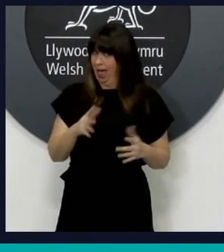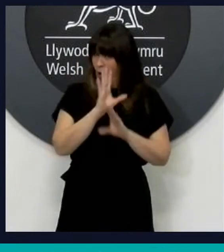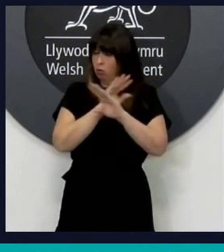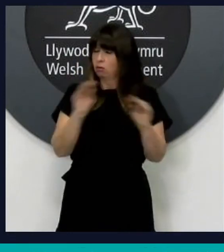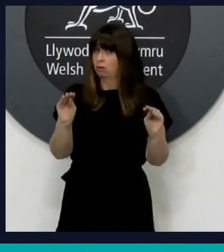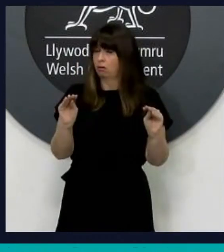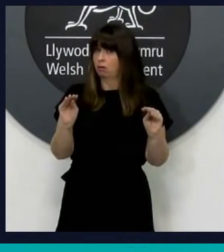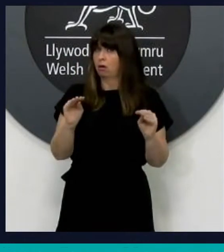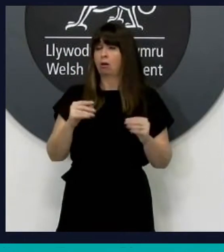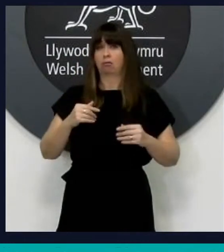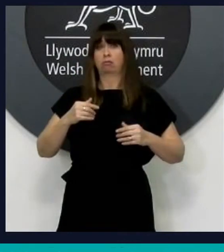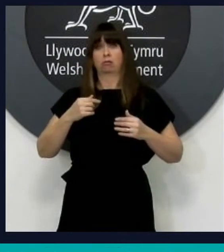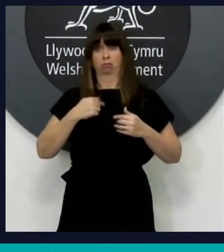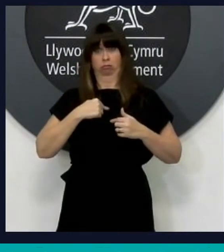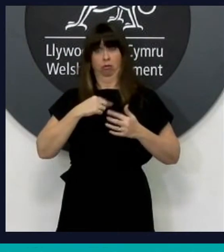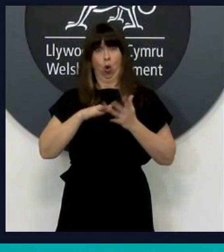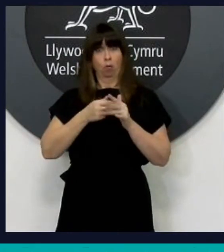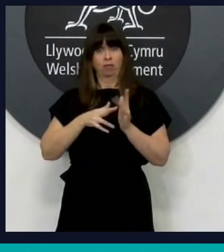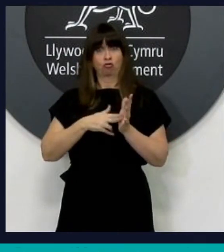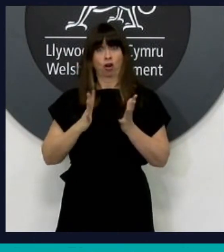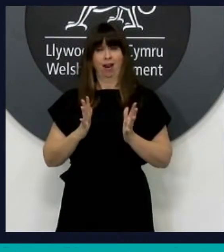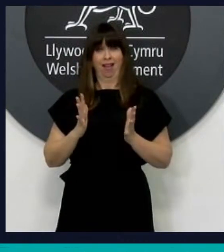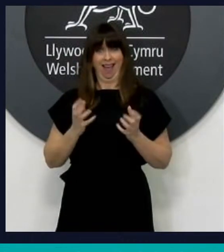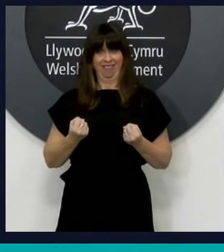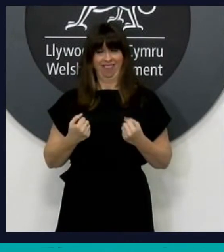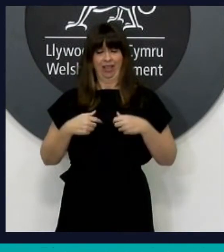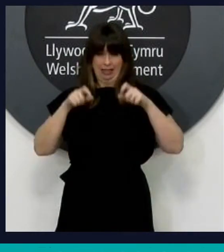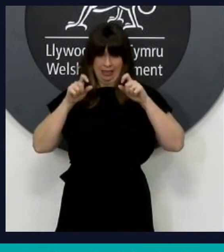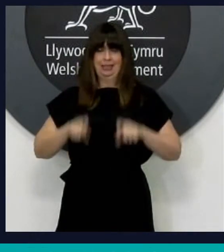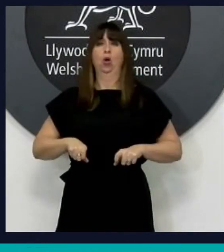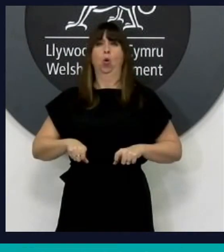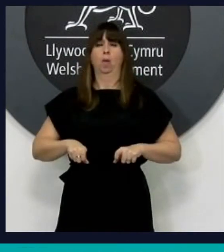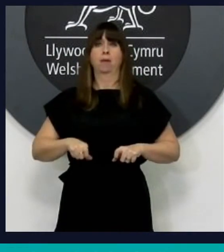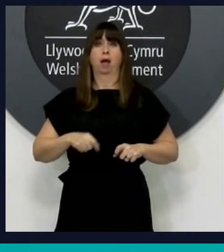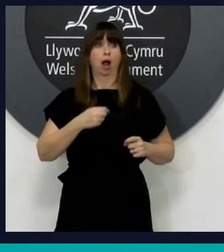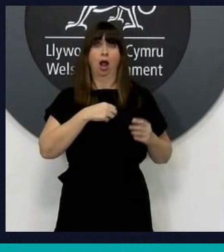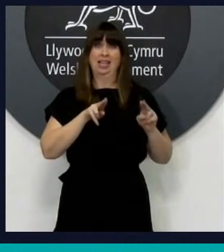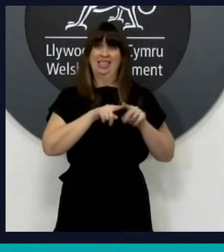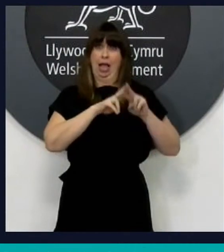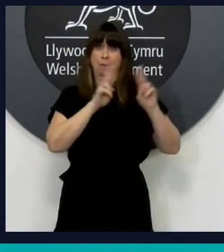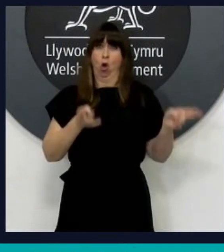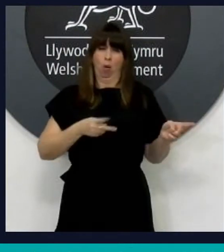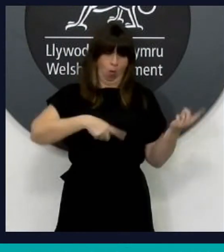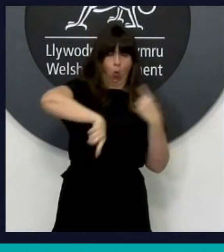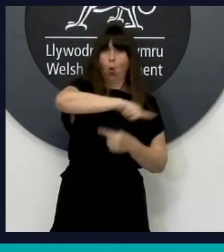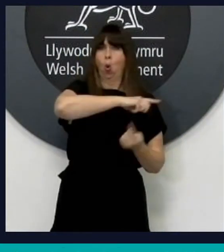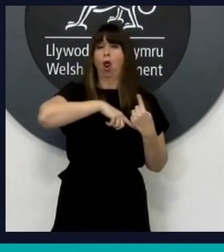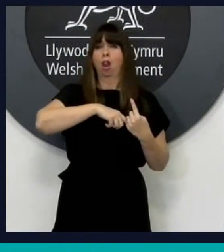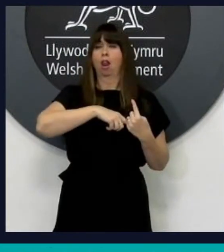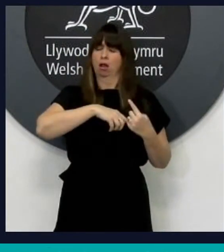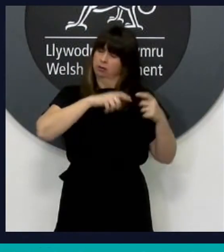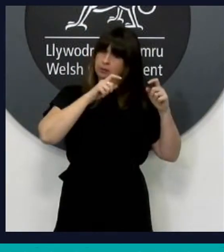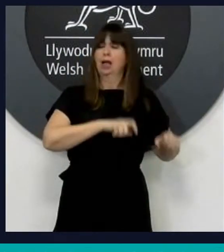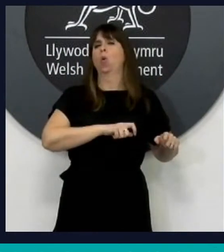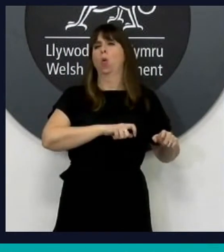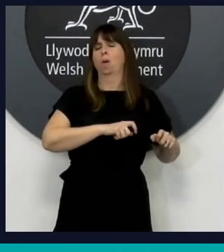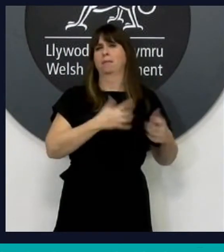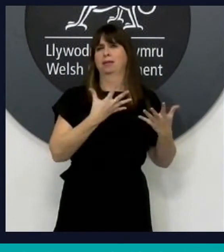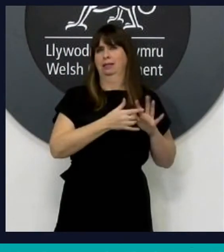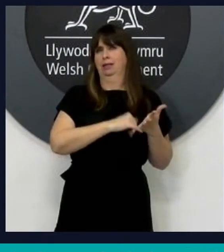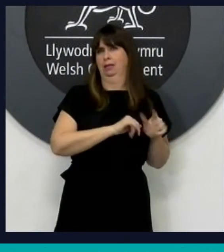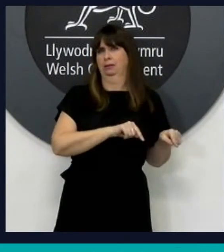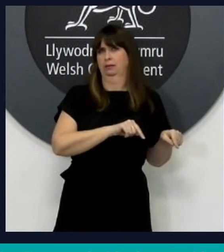with the Omicron variant to self-isolate, to take their responsibility seriously to their fellow